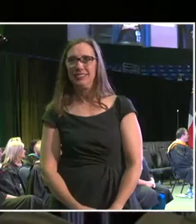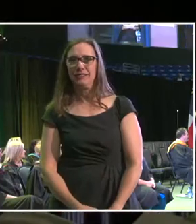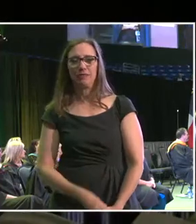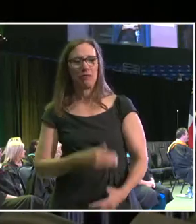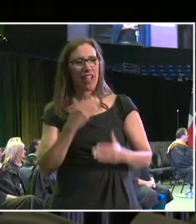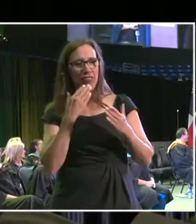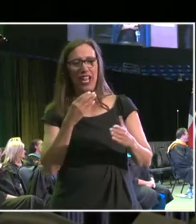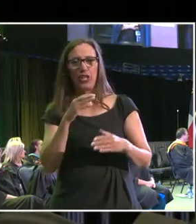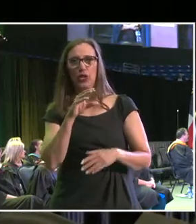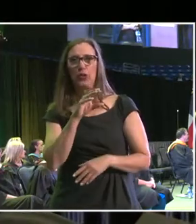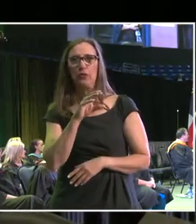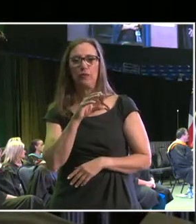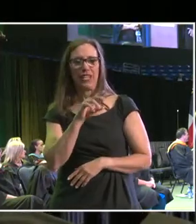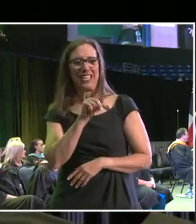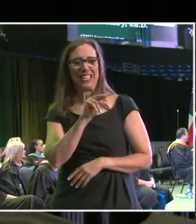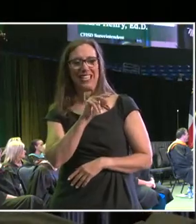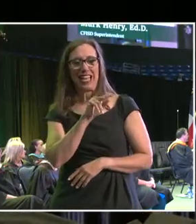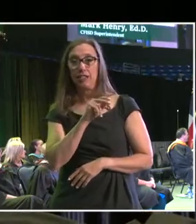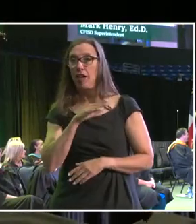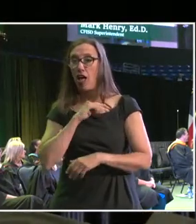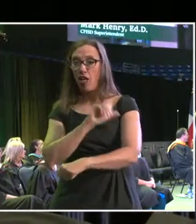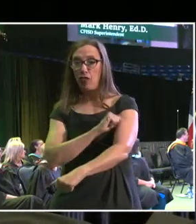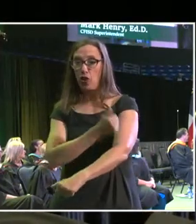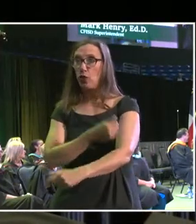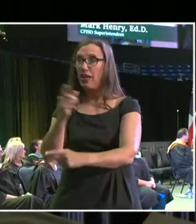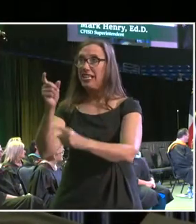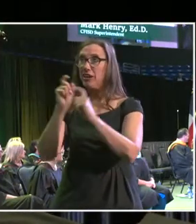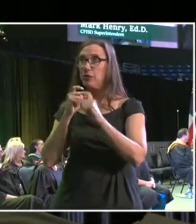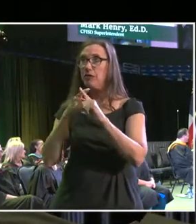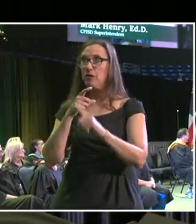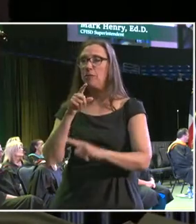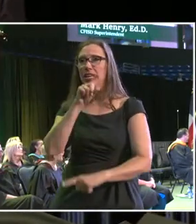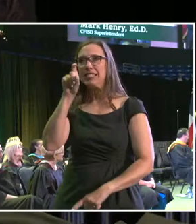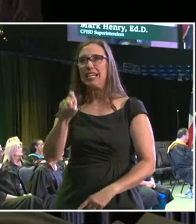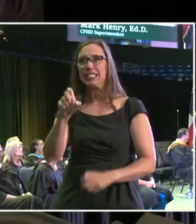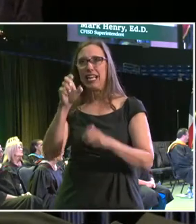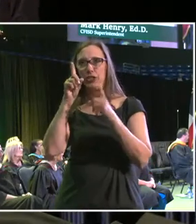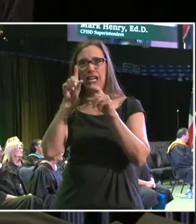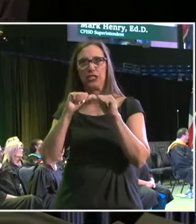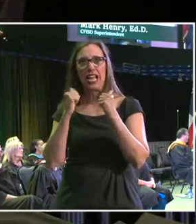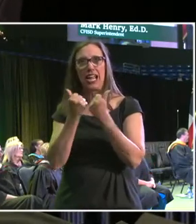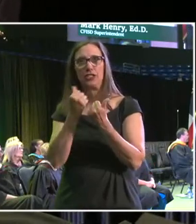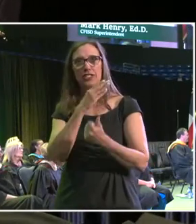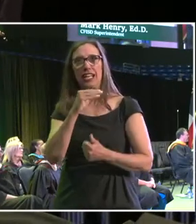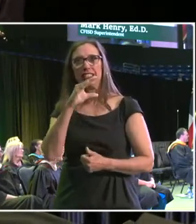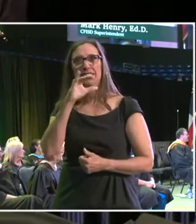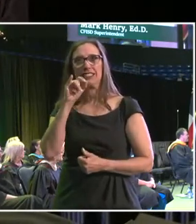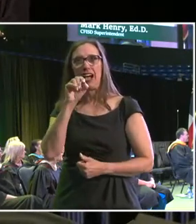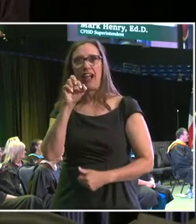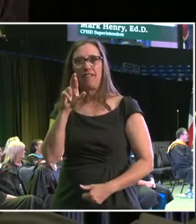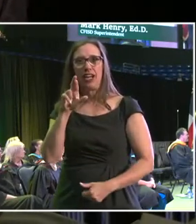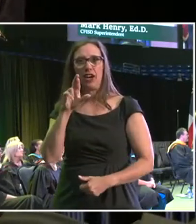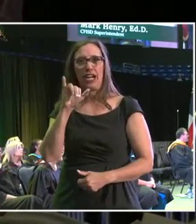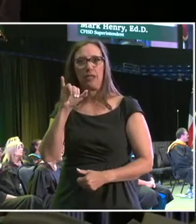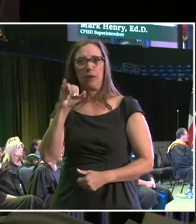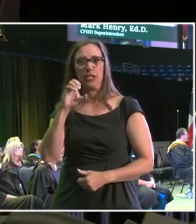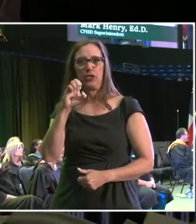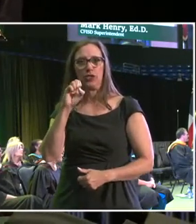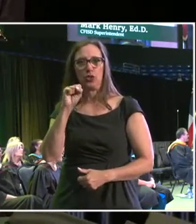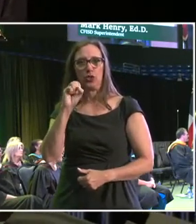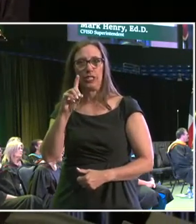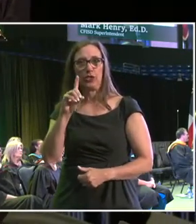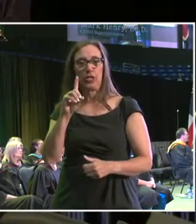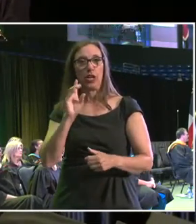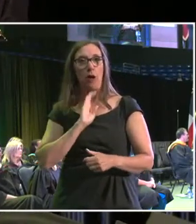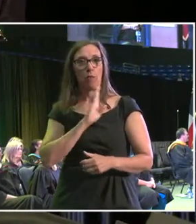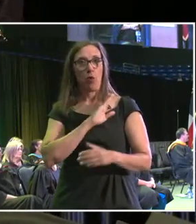Thank you, Ms. Denton. By the authority vested in me by the Texas Education Agency and the Cypress-Fairbanks Independent School District's